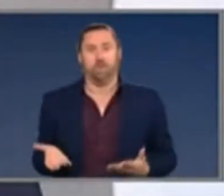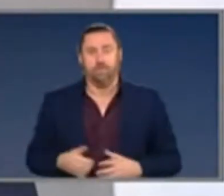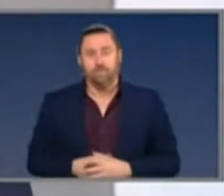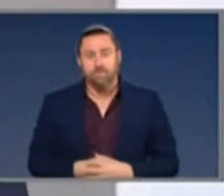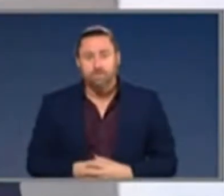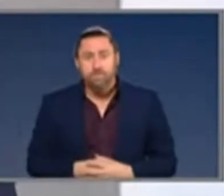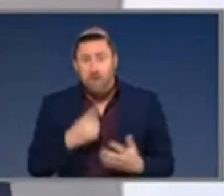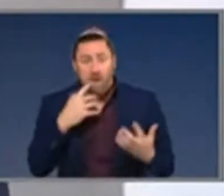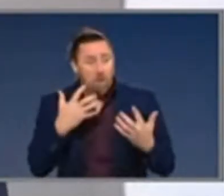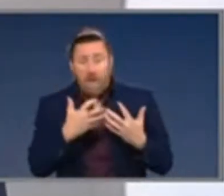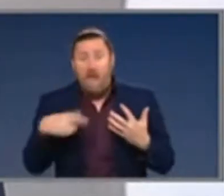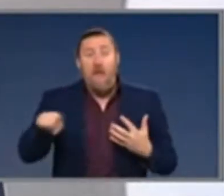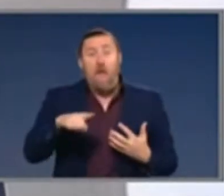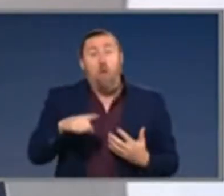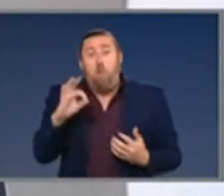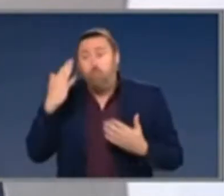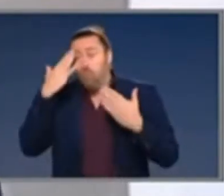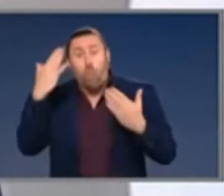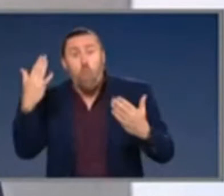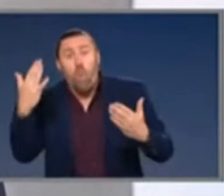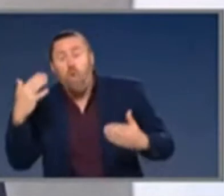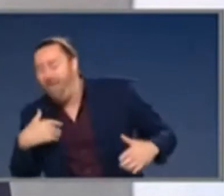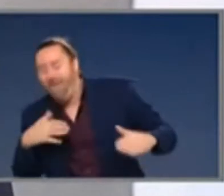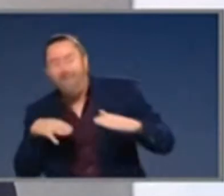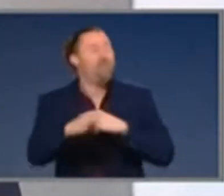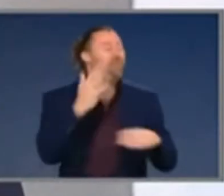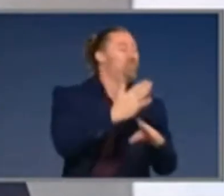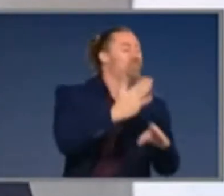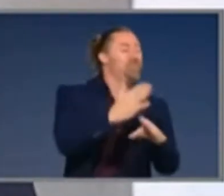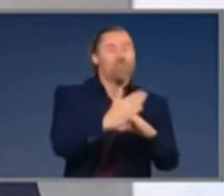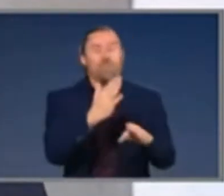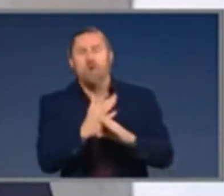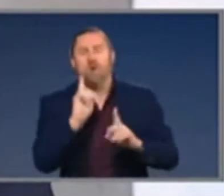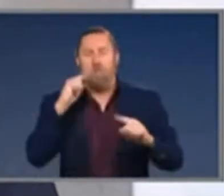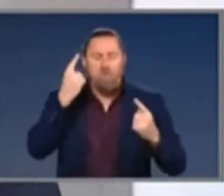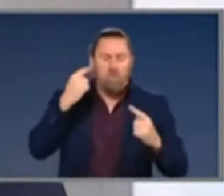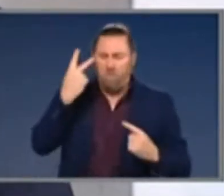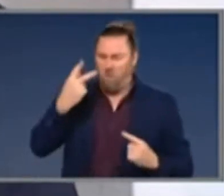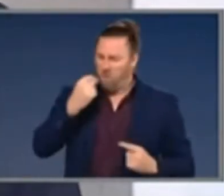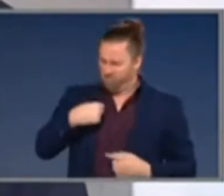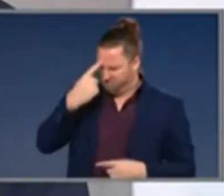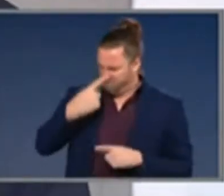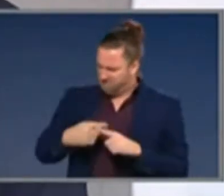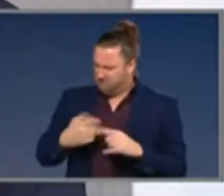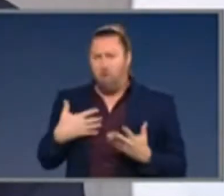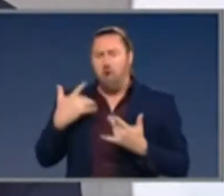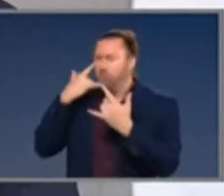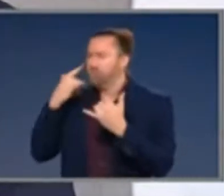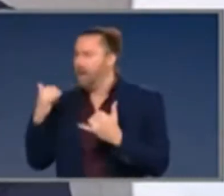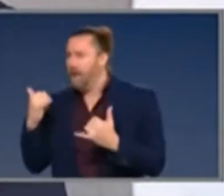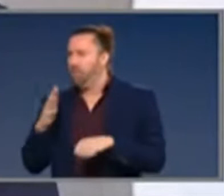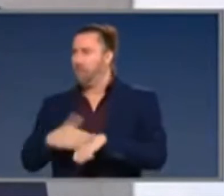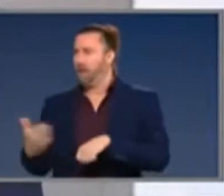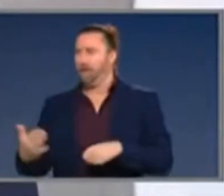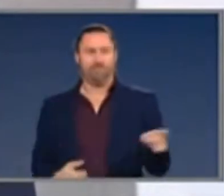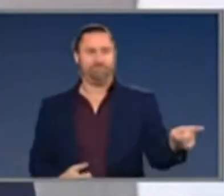many cases completely unaware of that infection, and by the time they became aware of that infection, then obviously they had been in those facilities. And